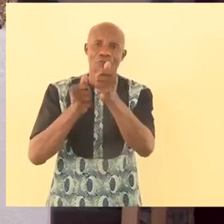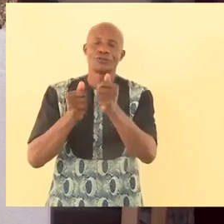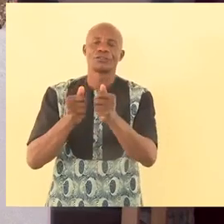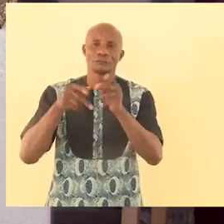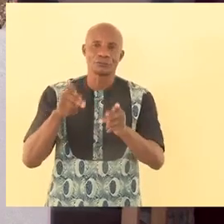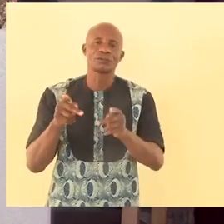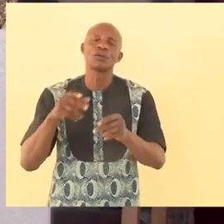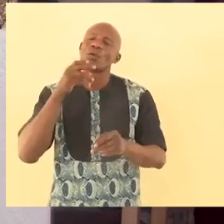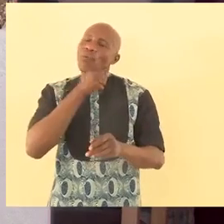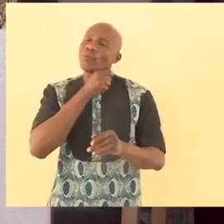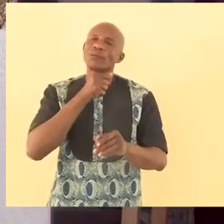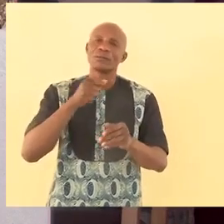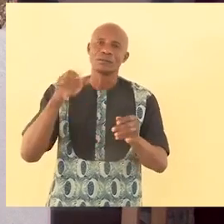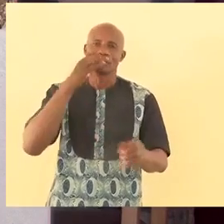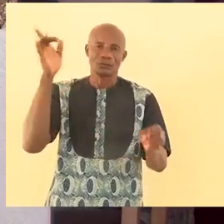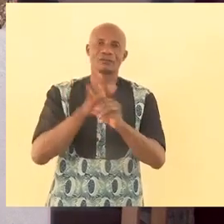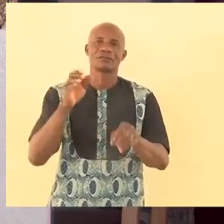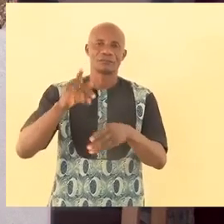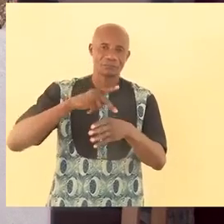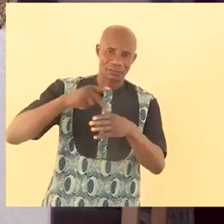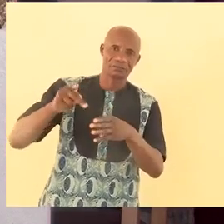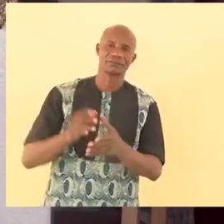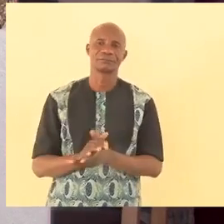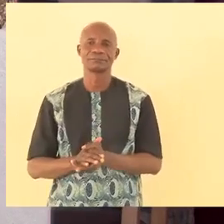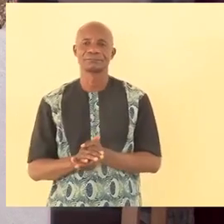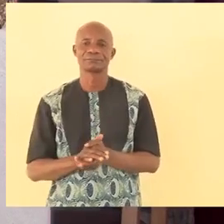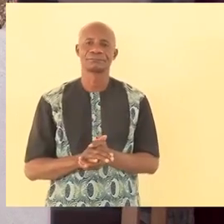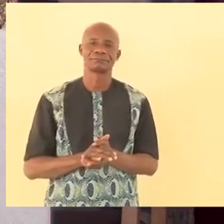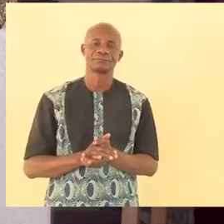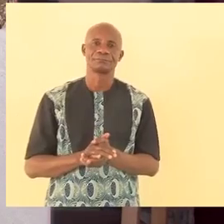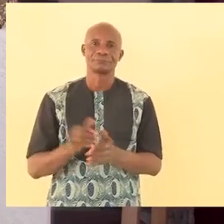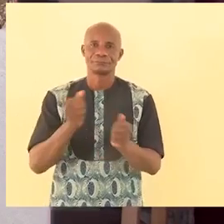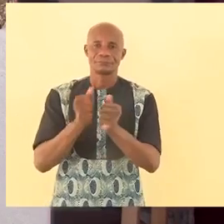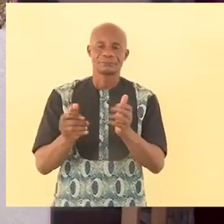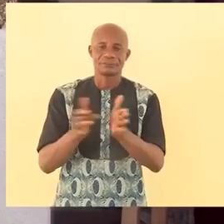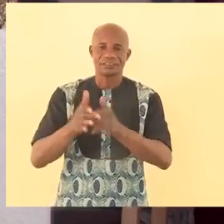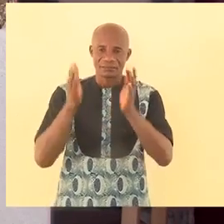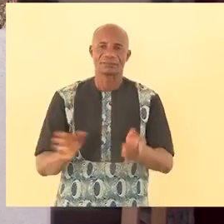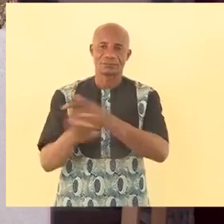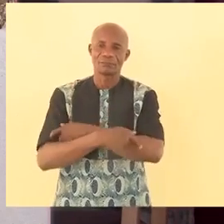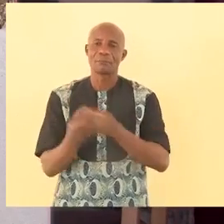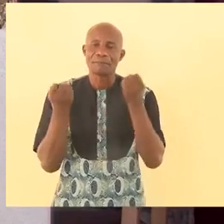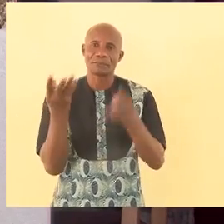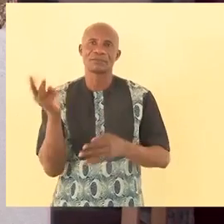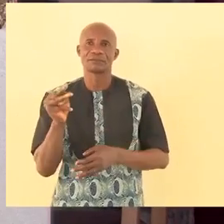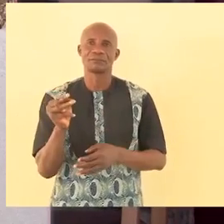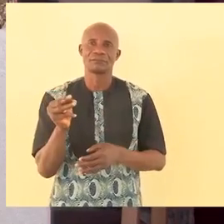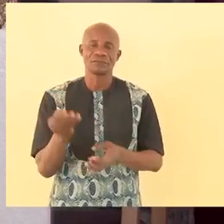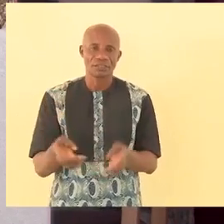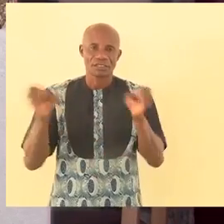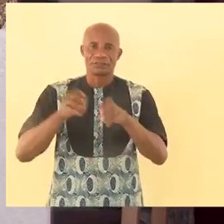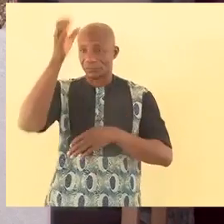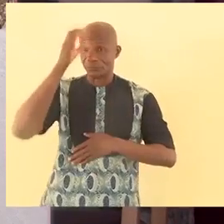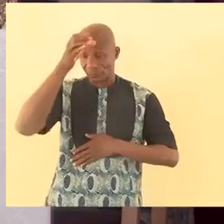covenant while practicing the old covenant. And Christians today, many of them,